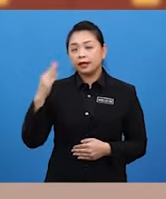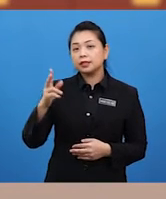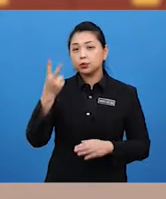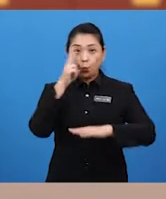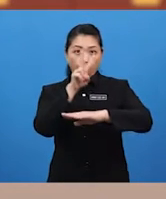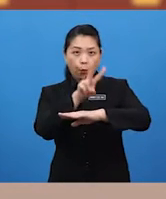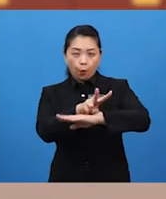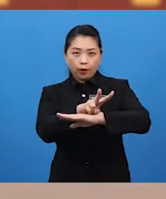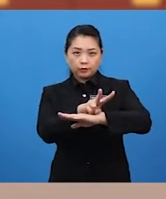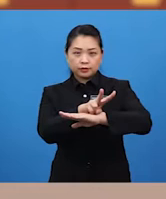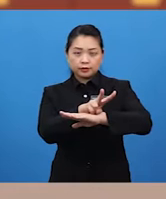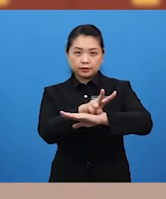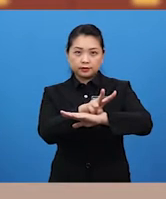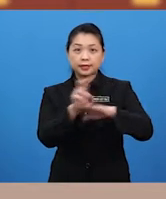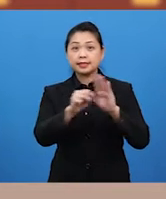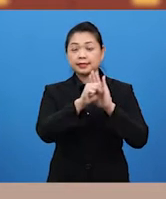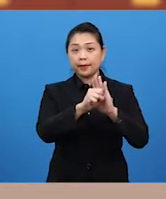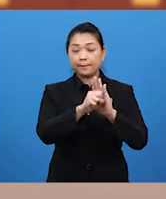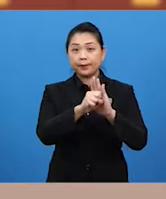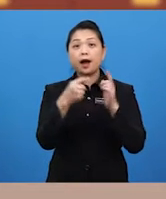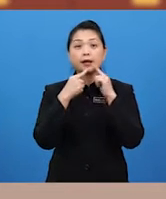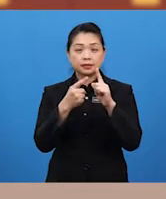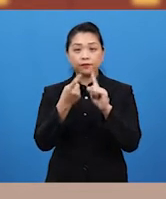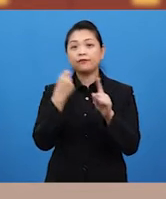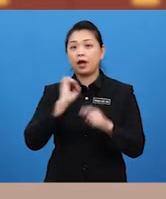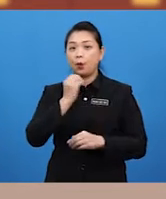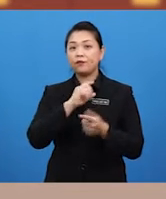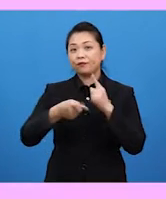Let's watch a sample answer from our friend here.